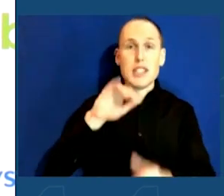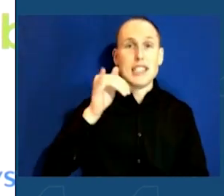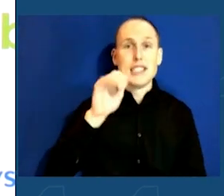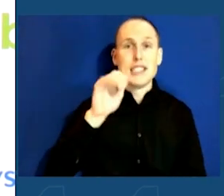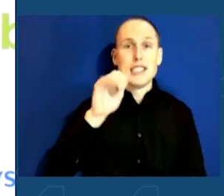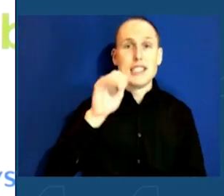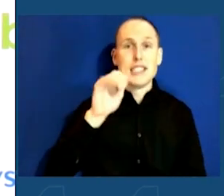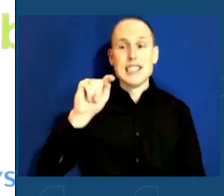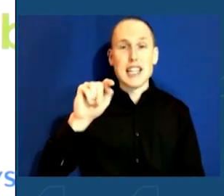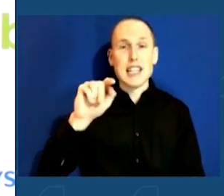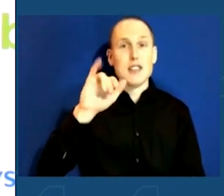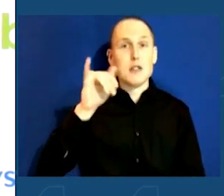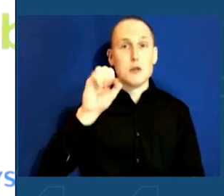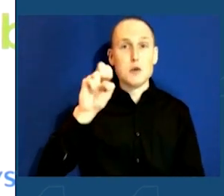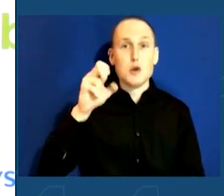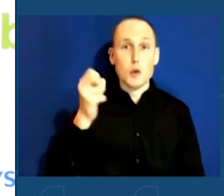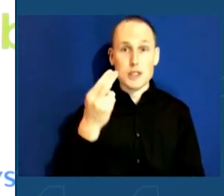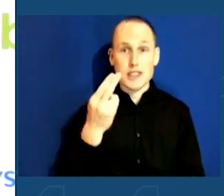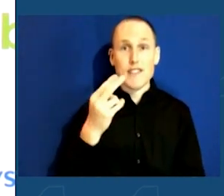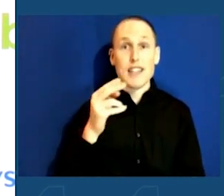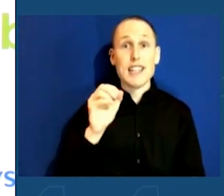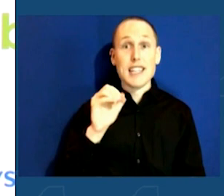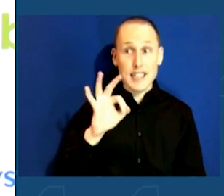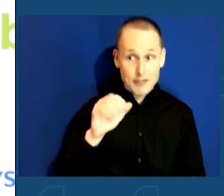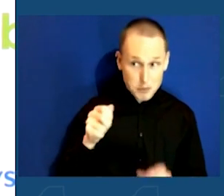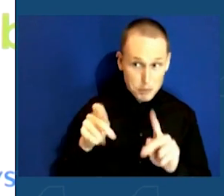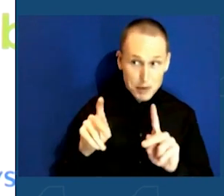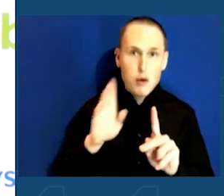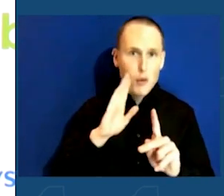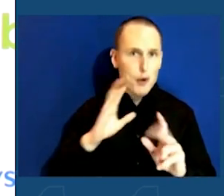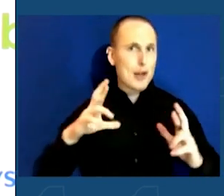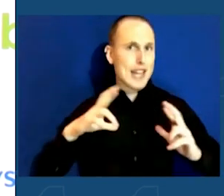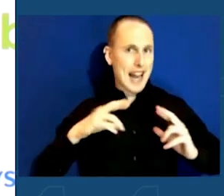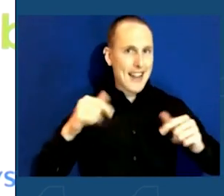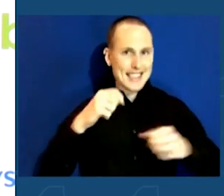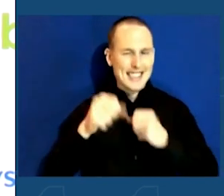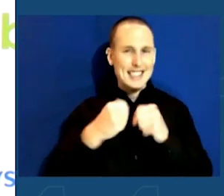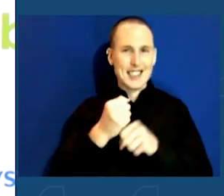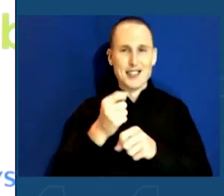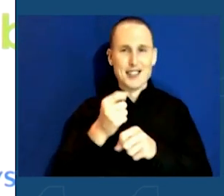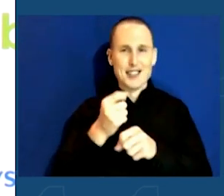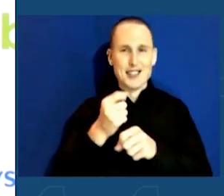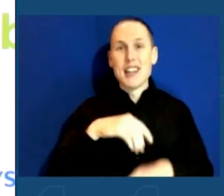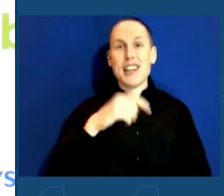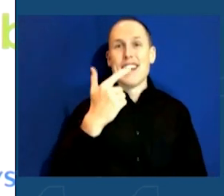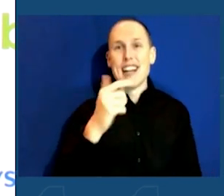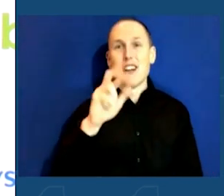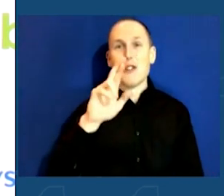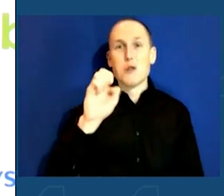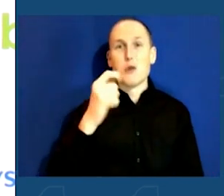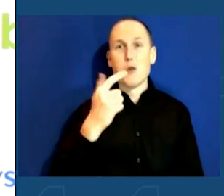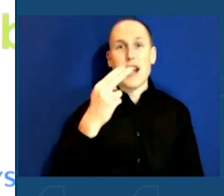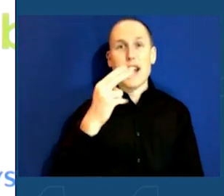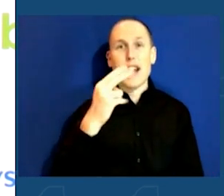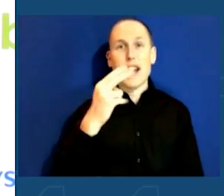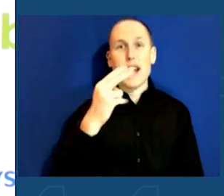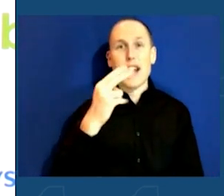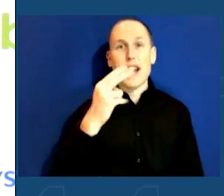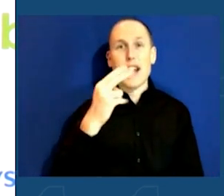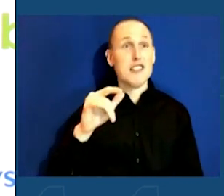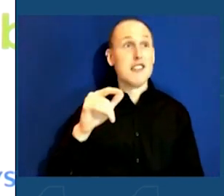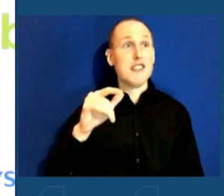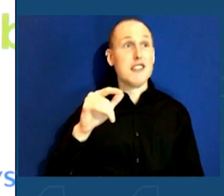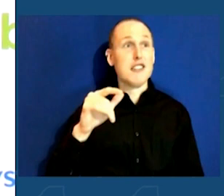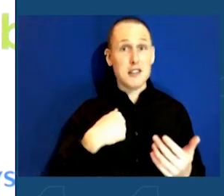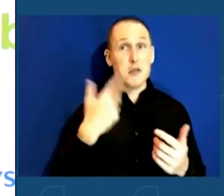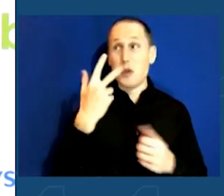she's allowed, will retire this year, and Greg Hale, with whom I brainstormed this idea about